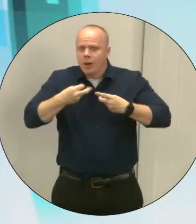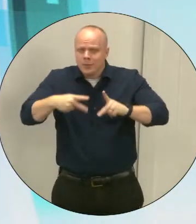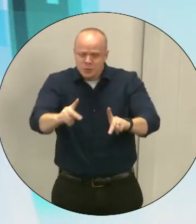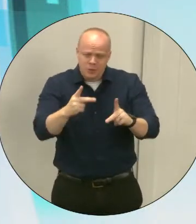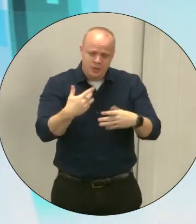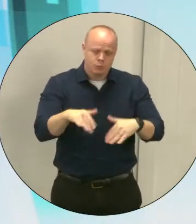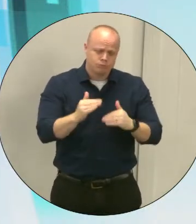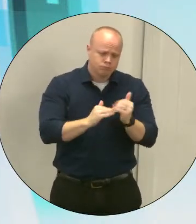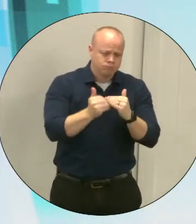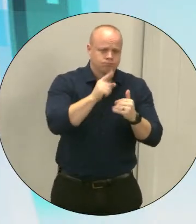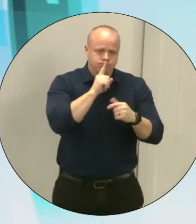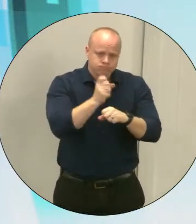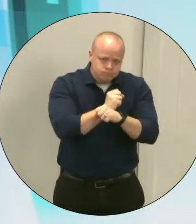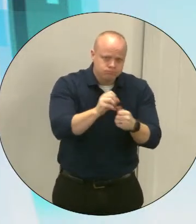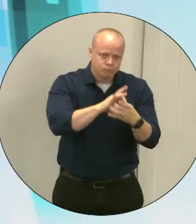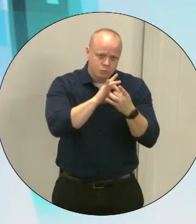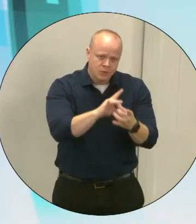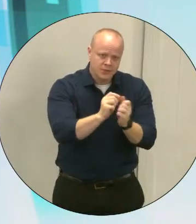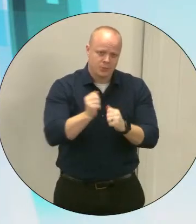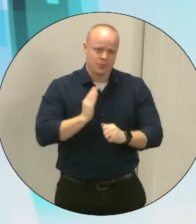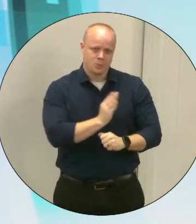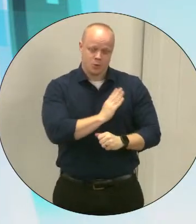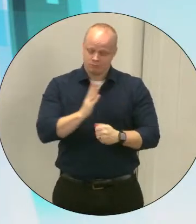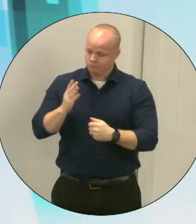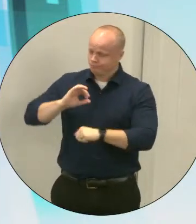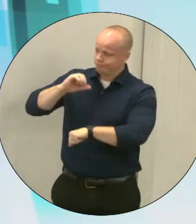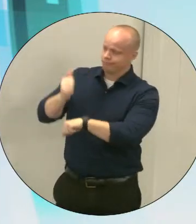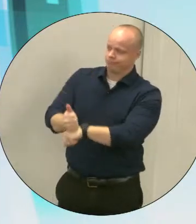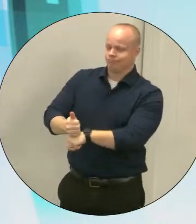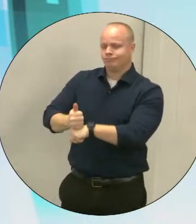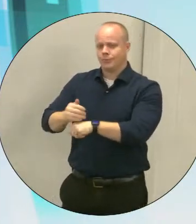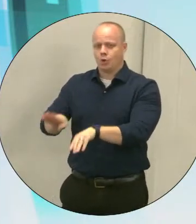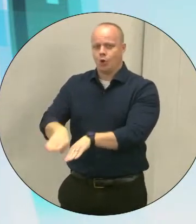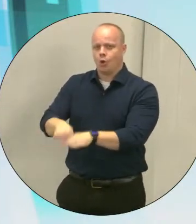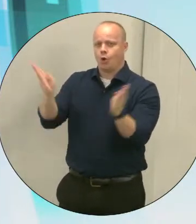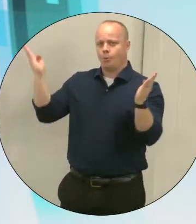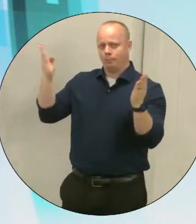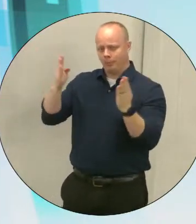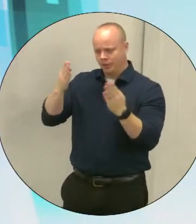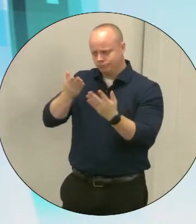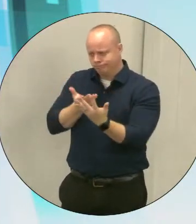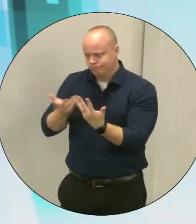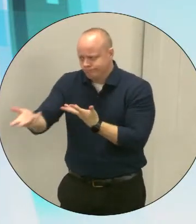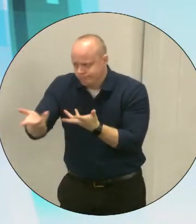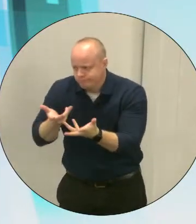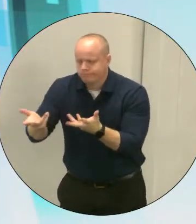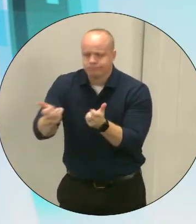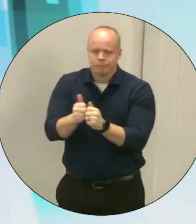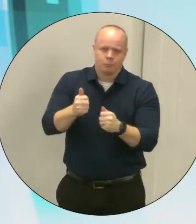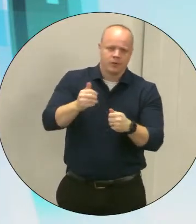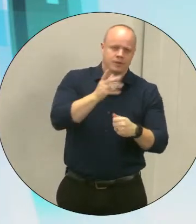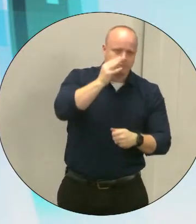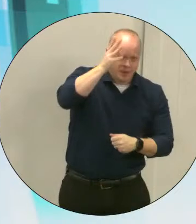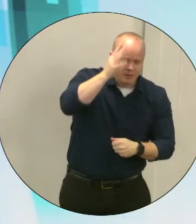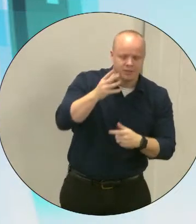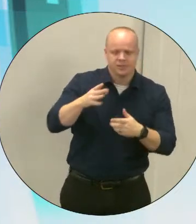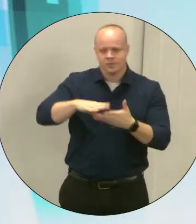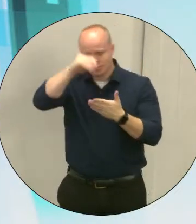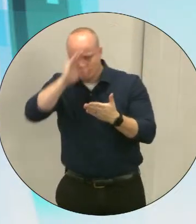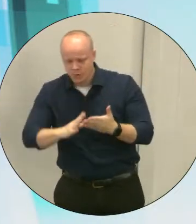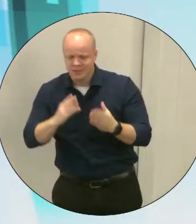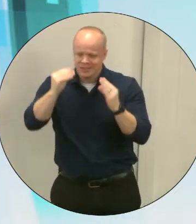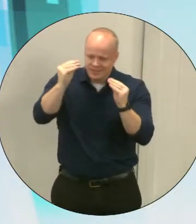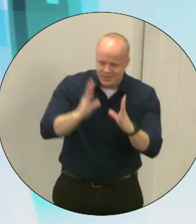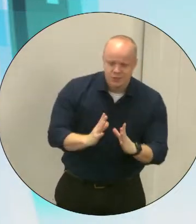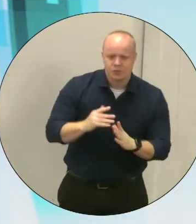true board relationships, establish an open door for parents, students, teachers, business, unions, and politicians. So